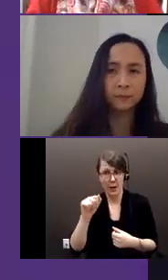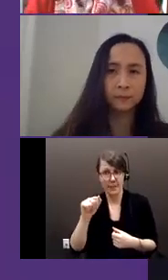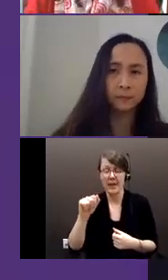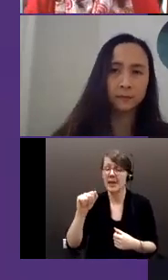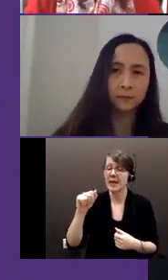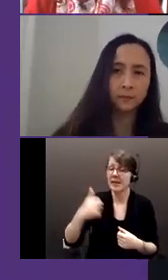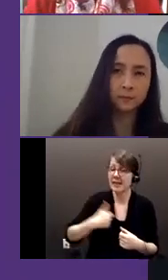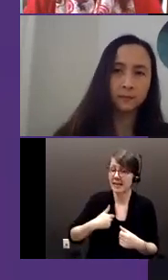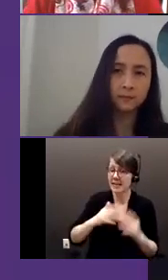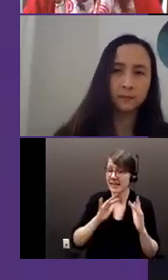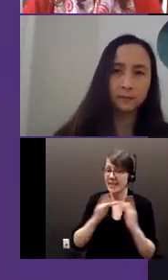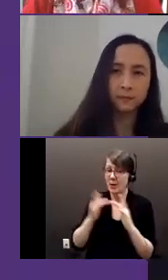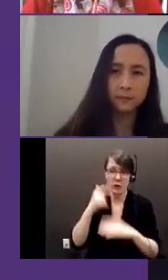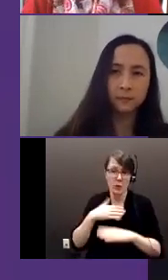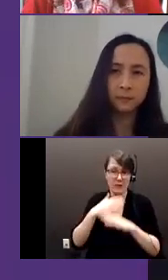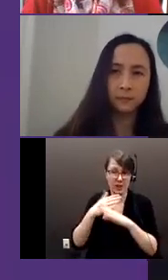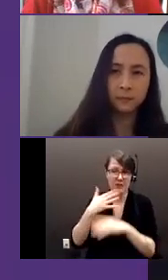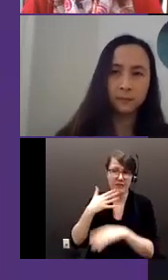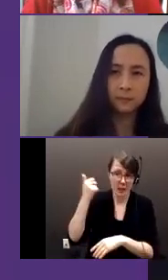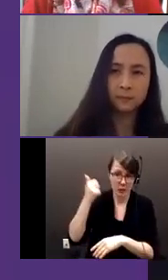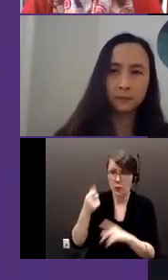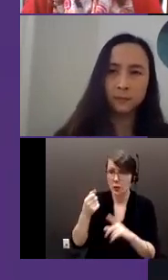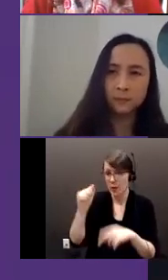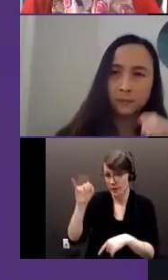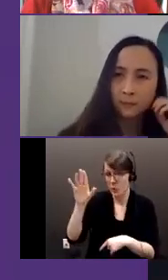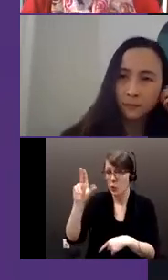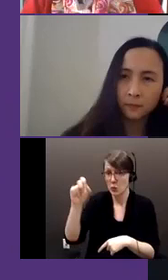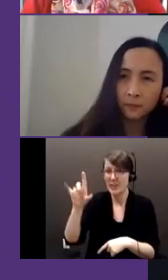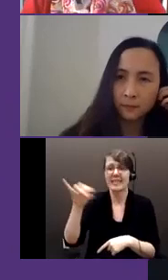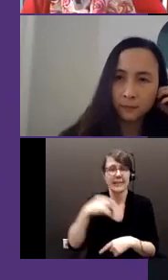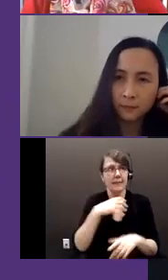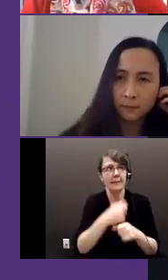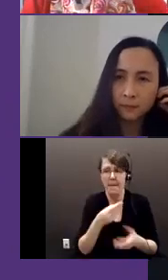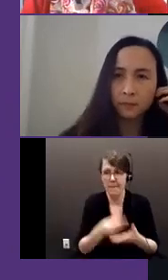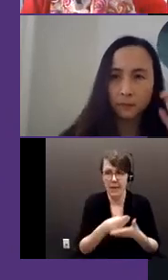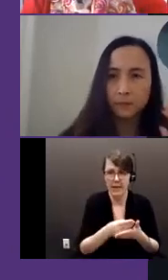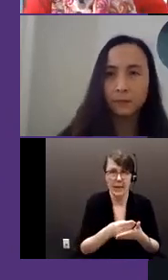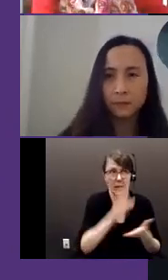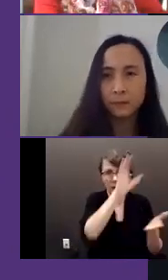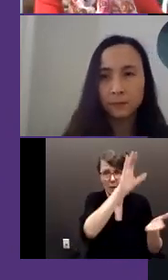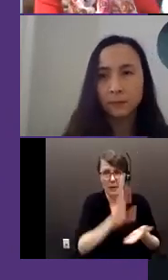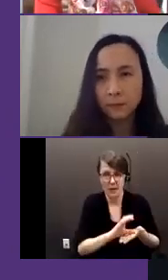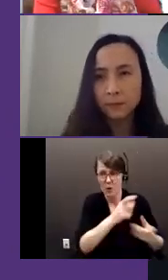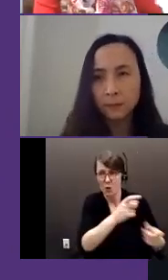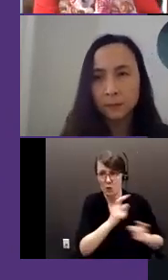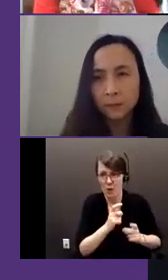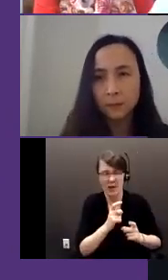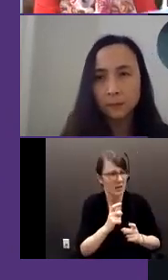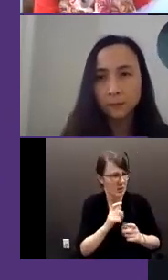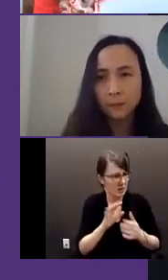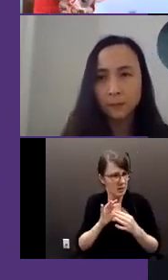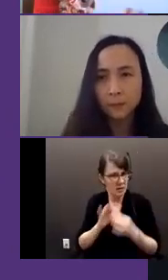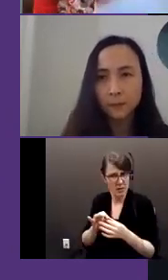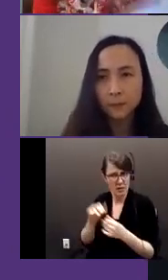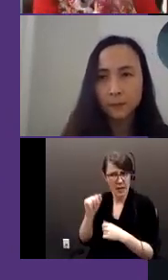receive grant monies a few years ago. I'm unsure if it was specific on long-term care, but what I will promise our